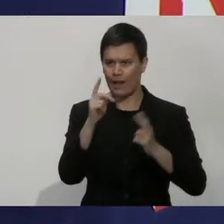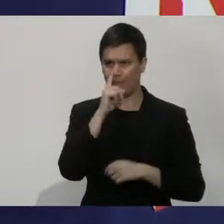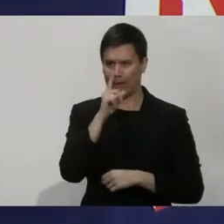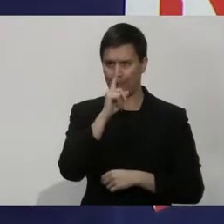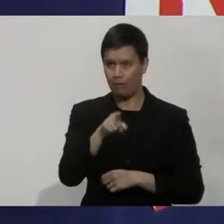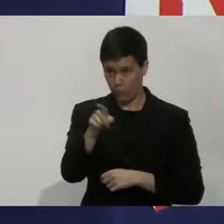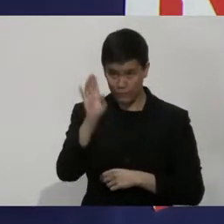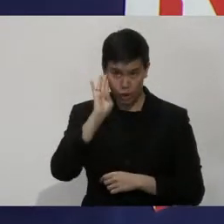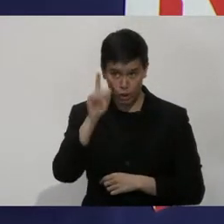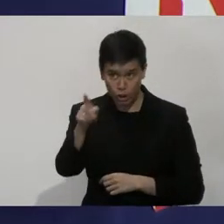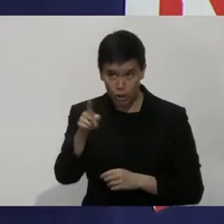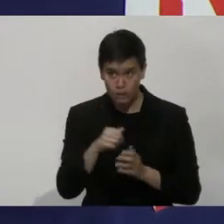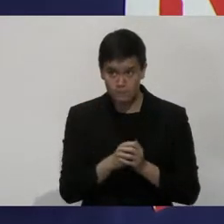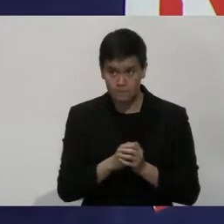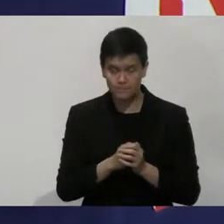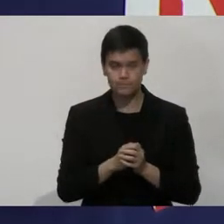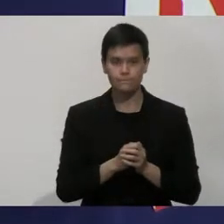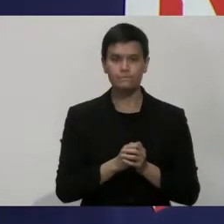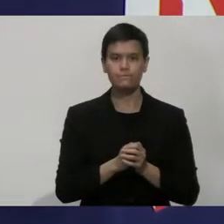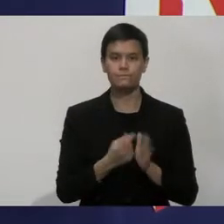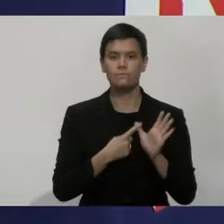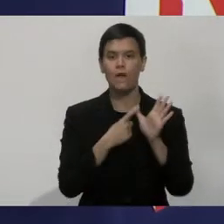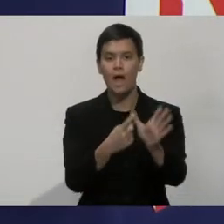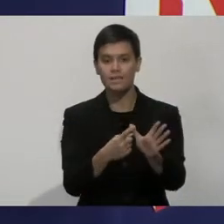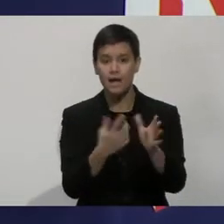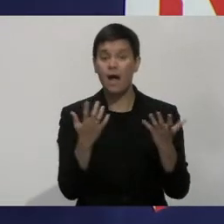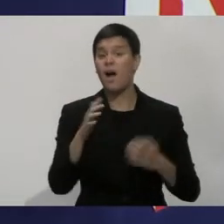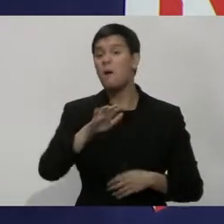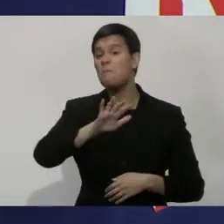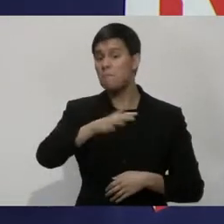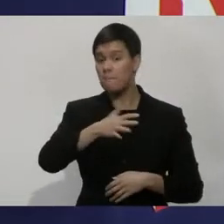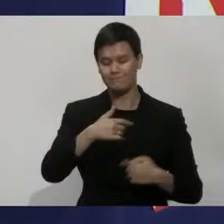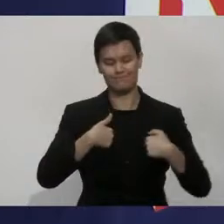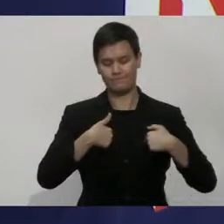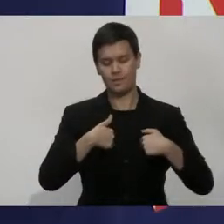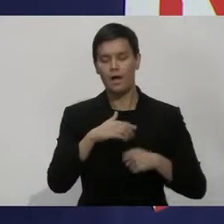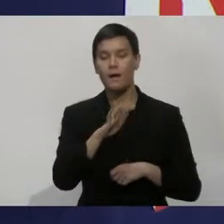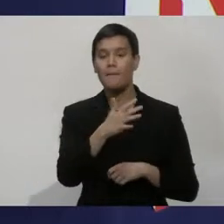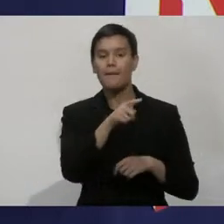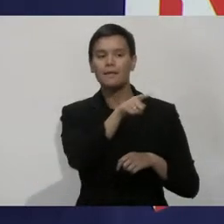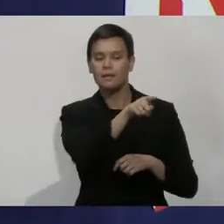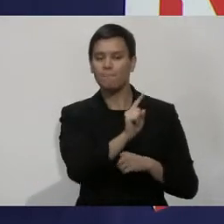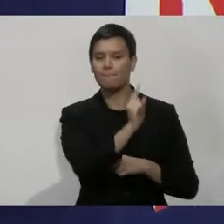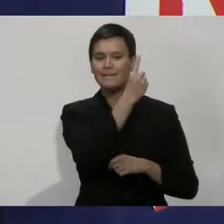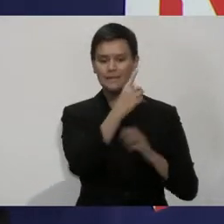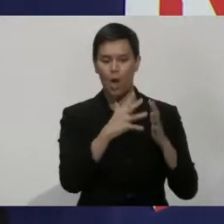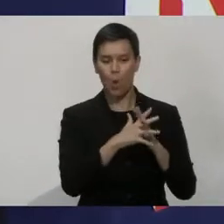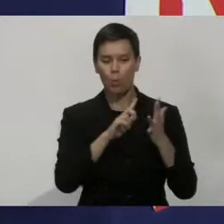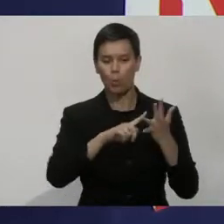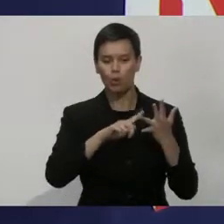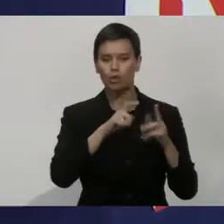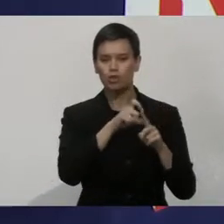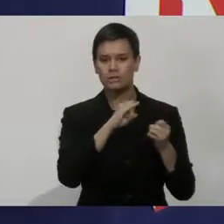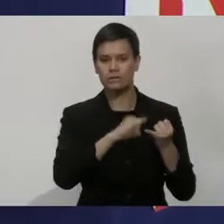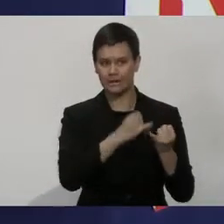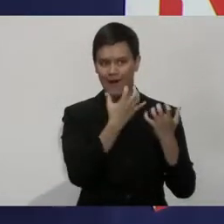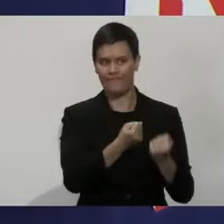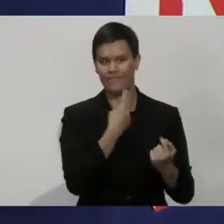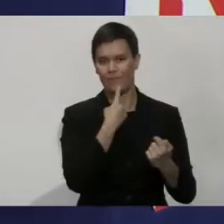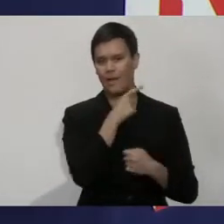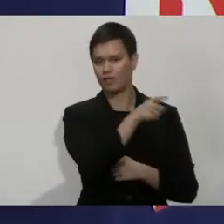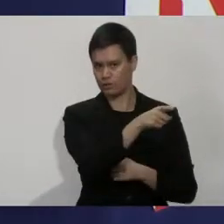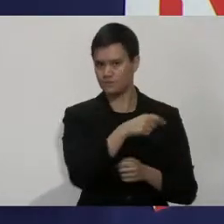that's not to say that Dr. Woods wouldn't have had that. Typically, they're probably going to her now rather than to me. Do you think workers should have